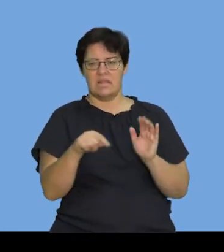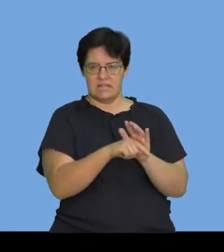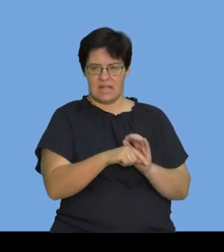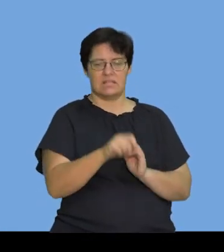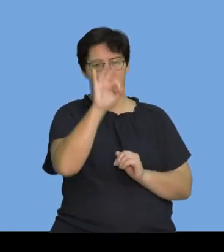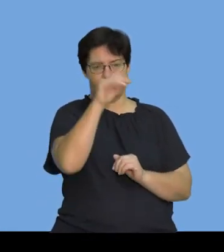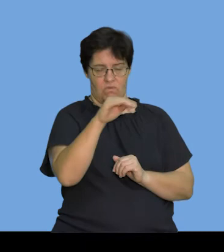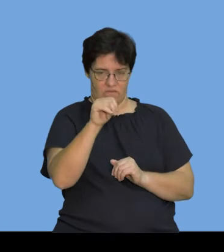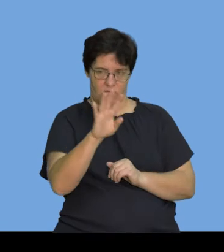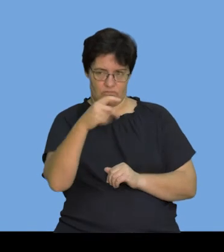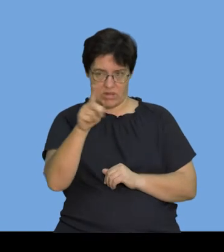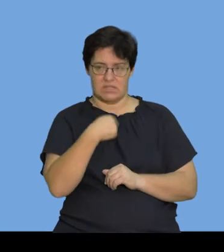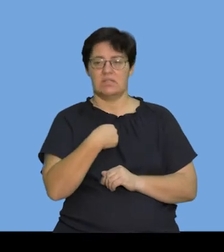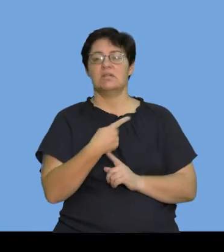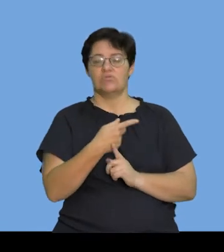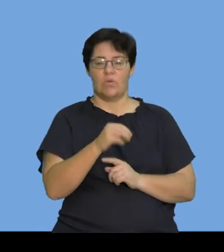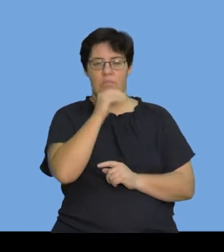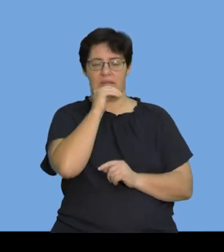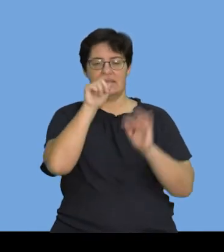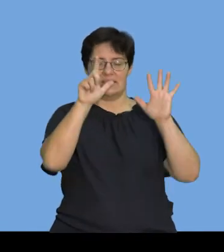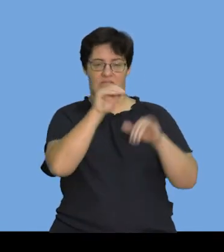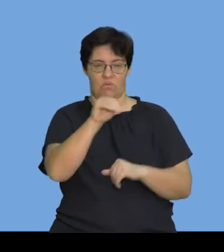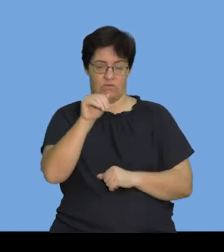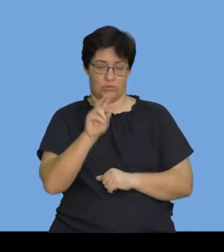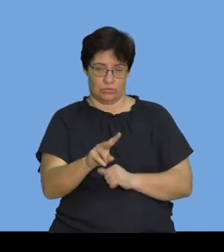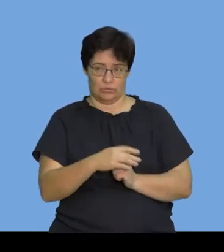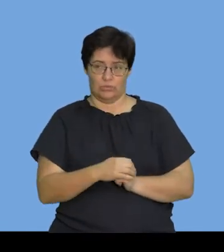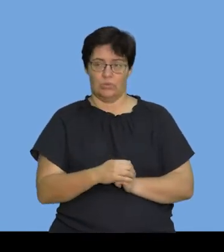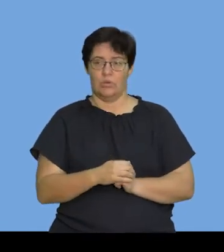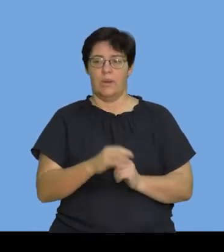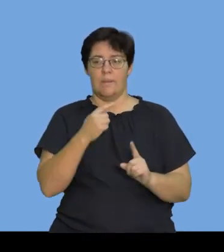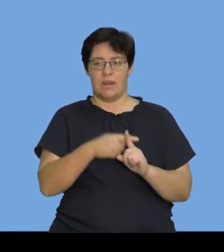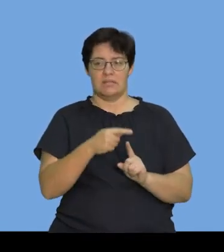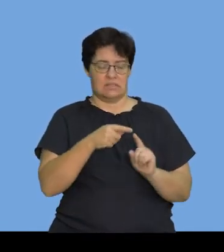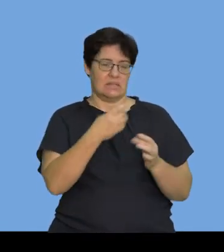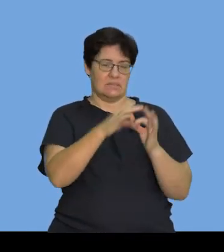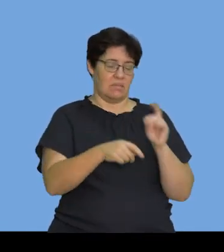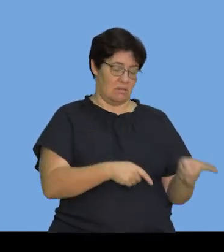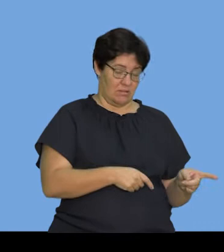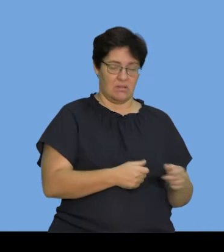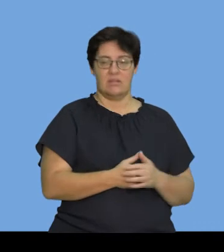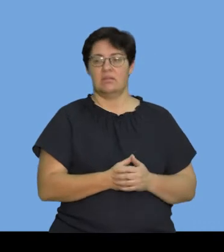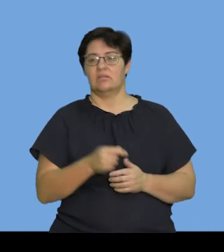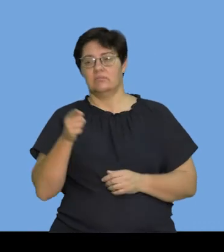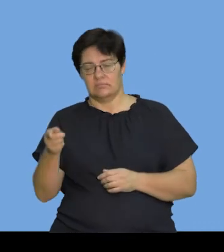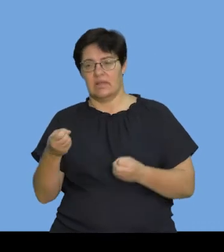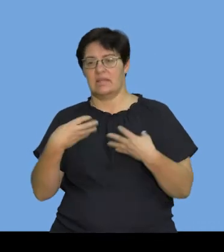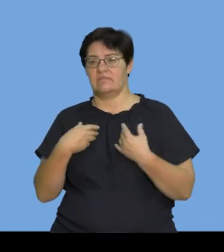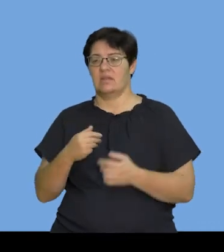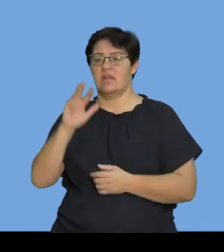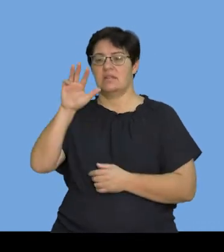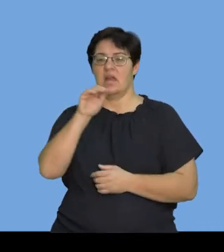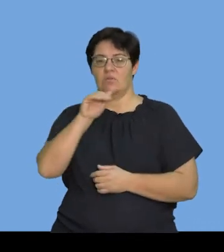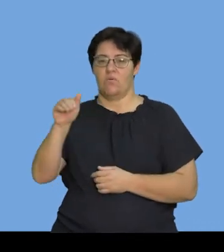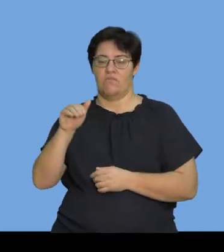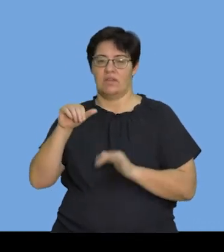yes. Therefore, it will be 7 over 2 plus, if I simplify this, it gives me 9 over